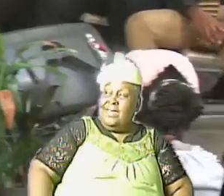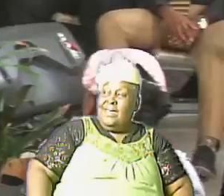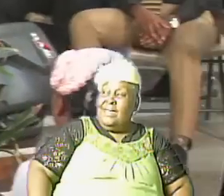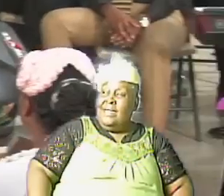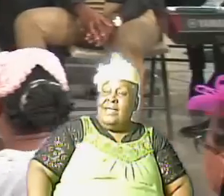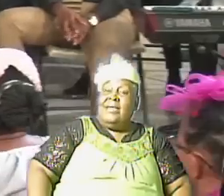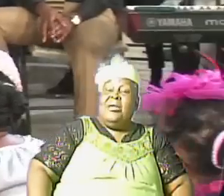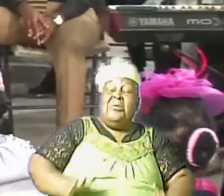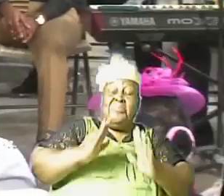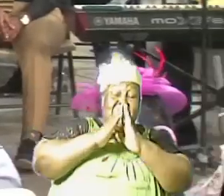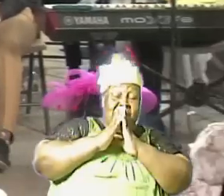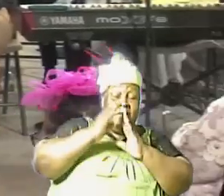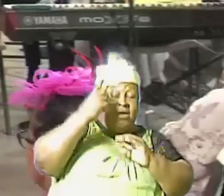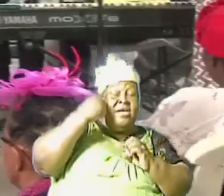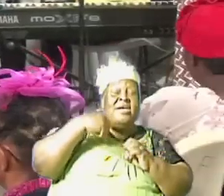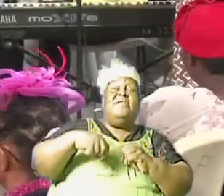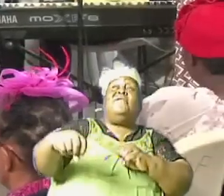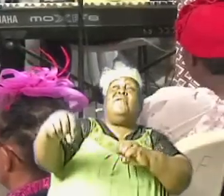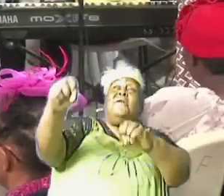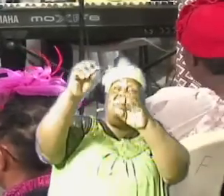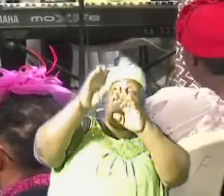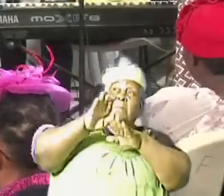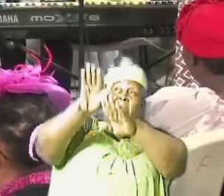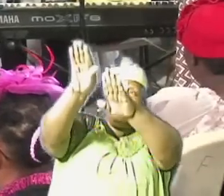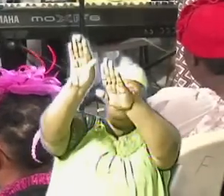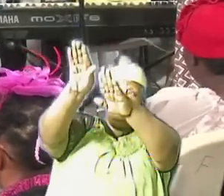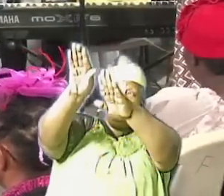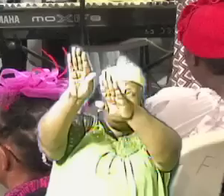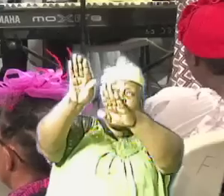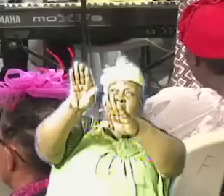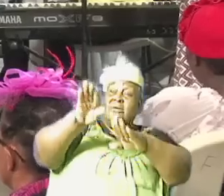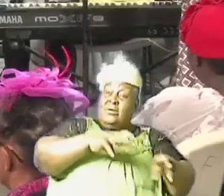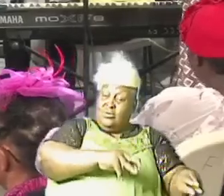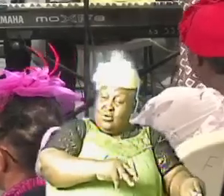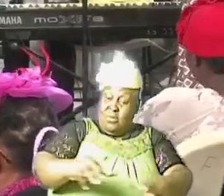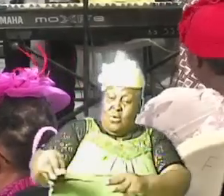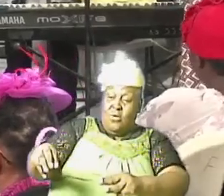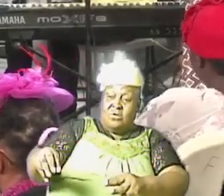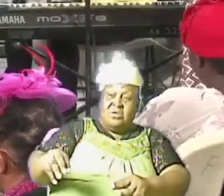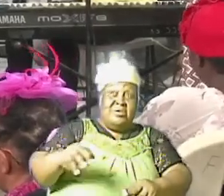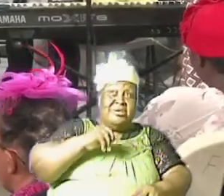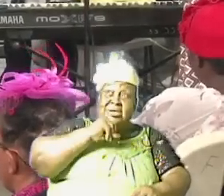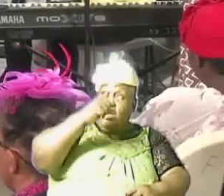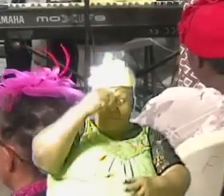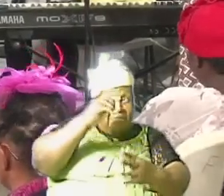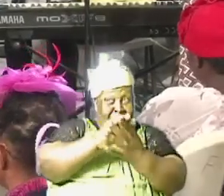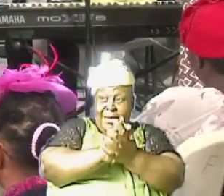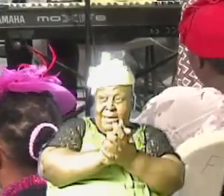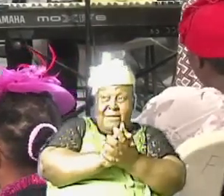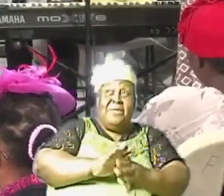He prayed for the mountain to move, but he did not believe that the mountain could be moved.